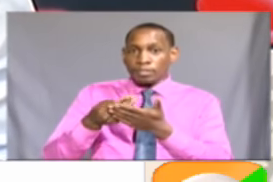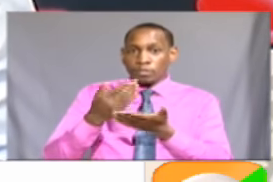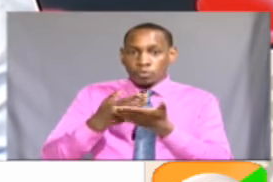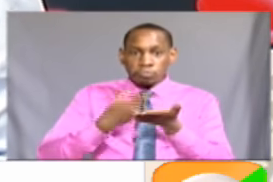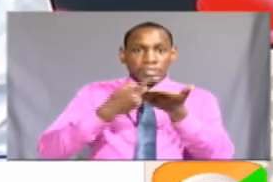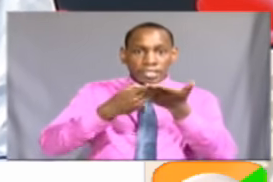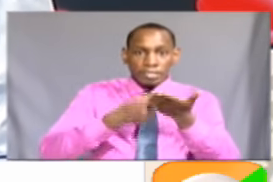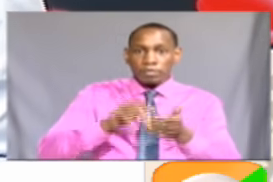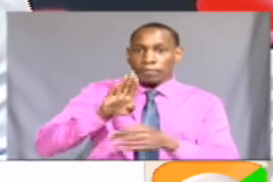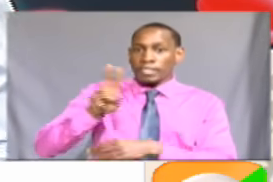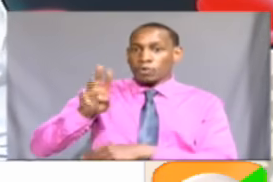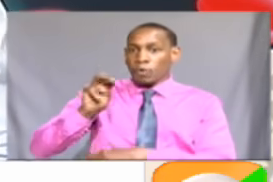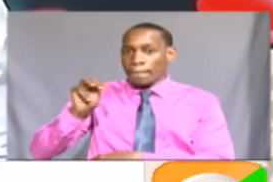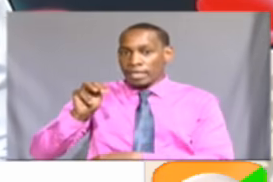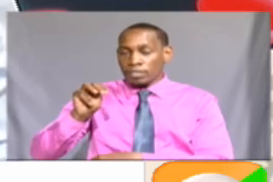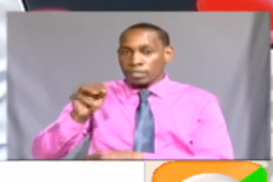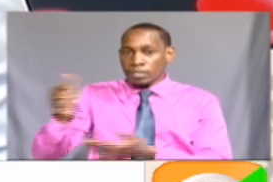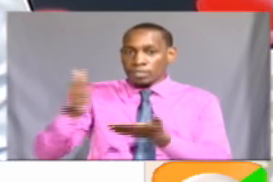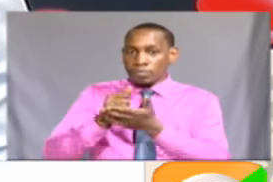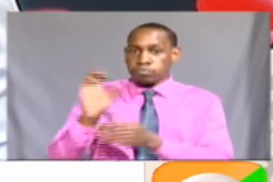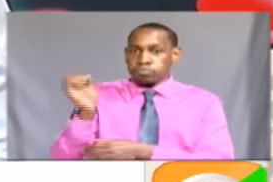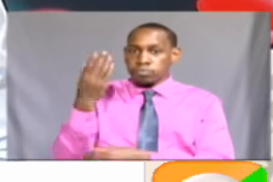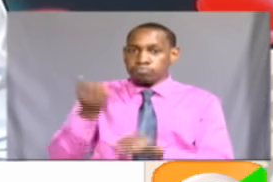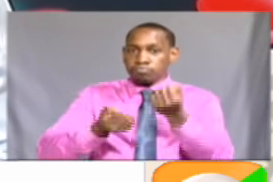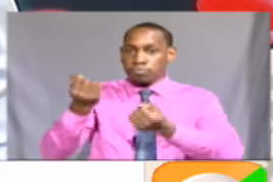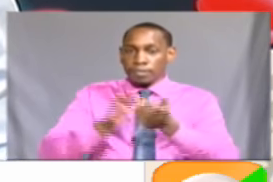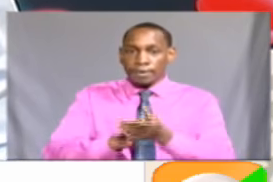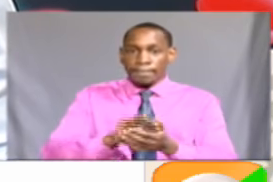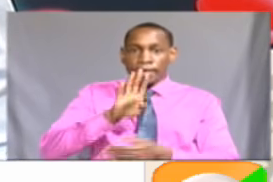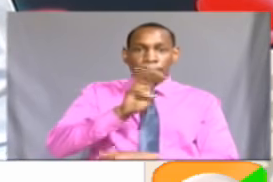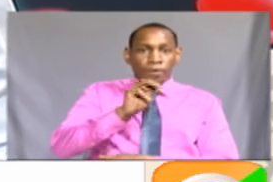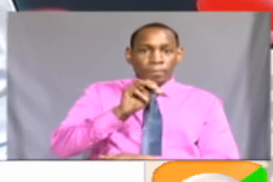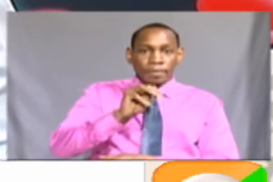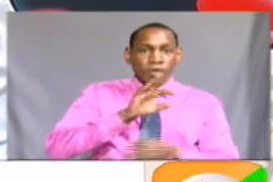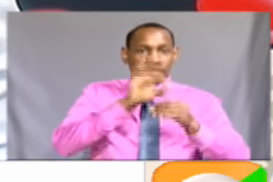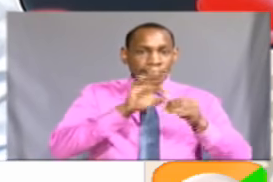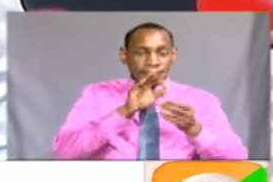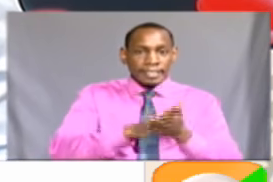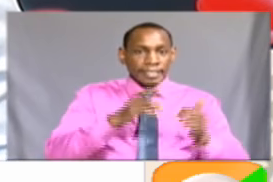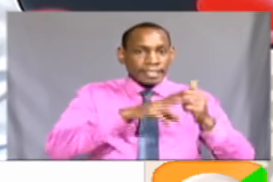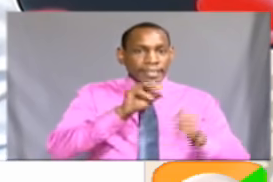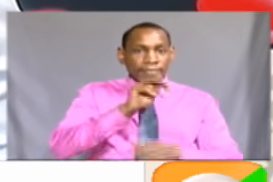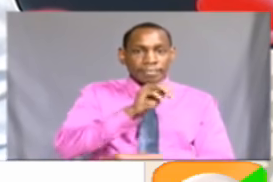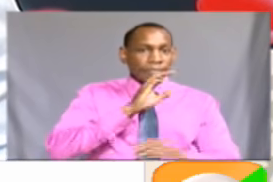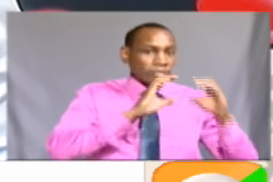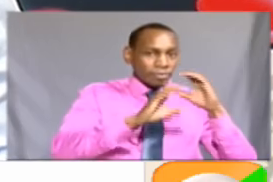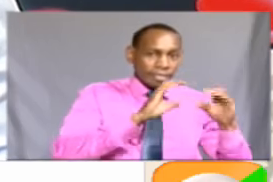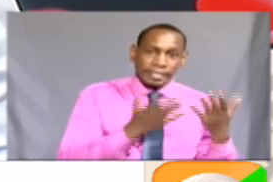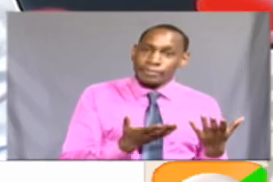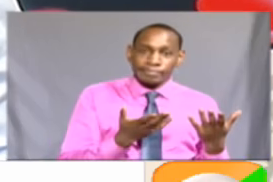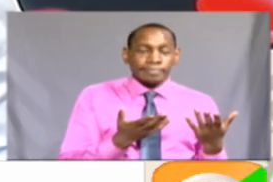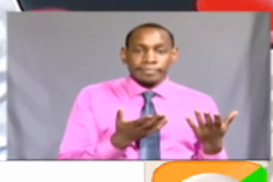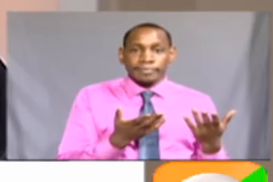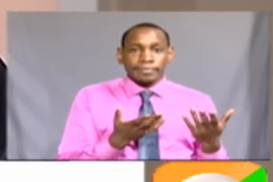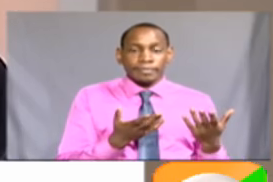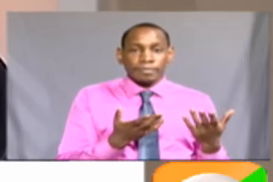debate, 42 million for hiring ambulances, 4 million for tea, 70 million communication.